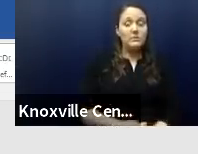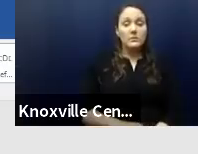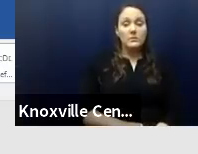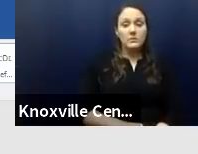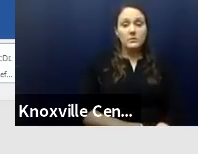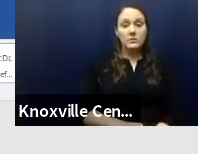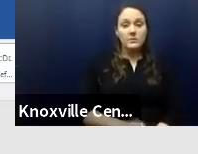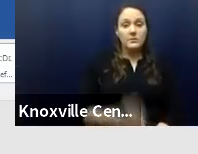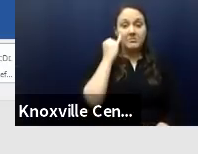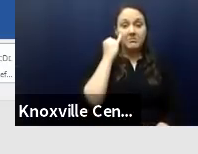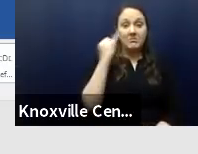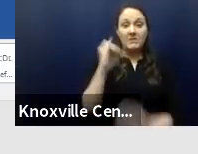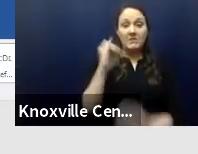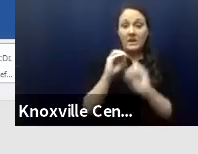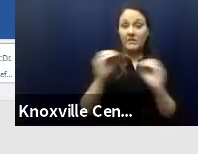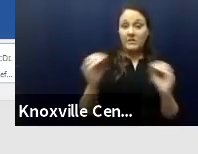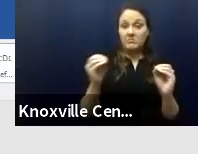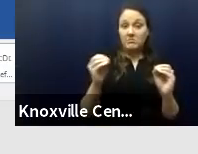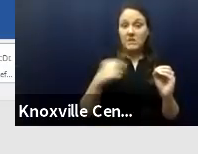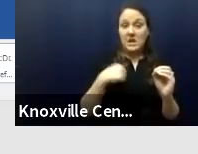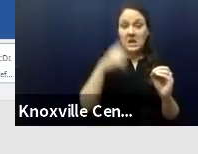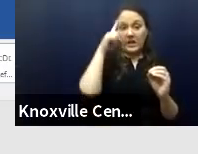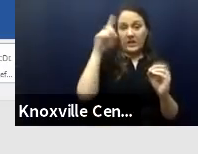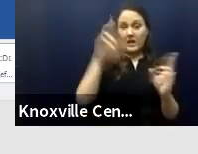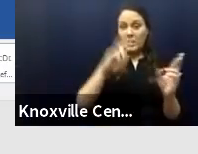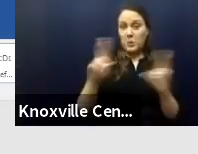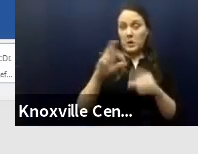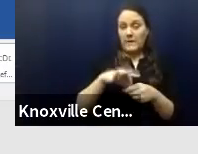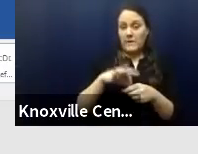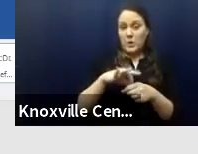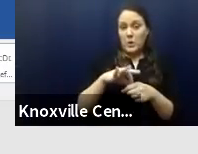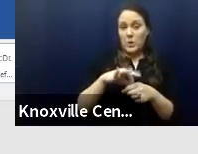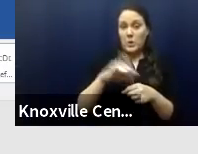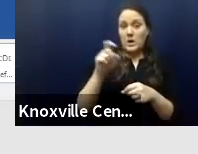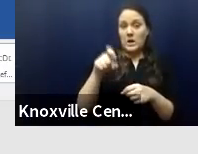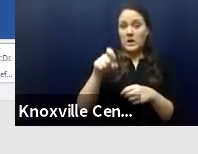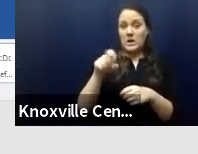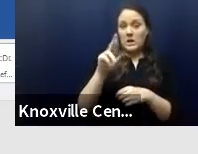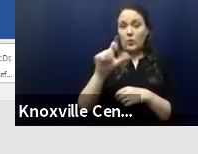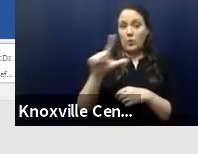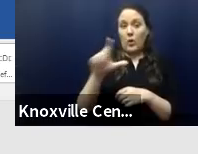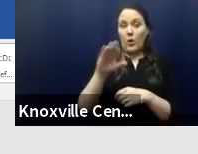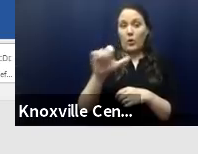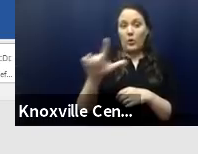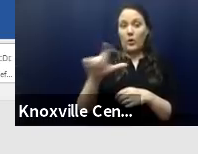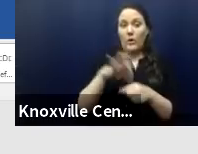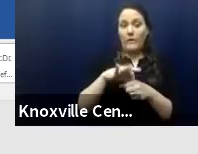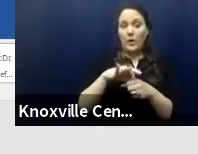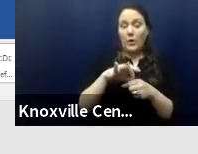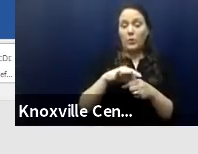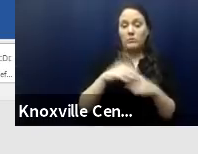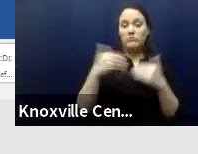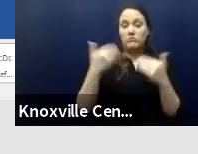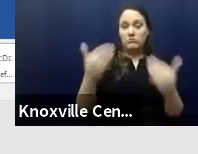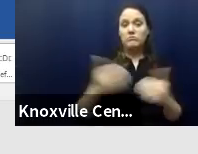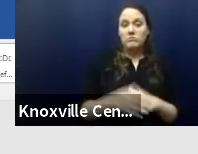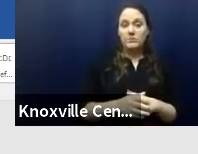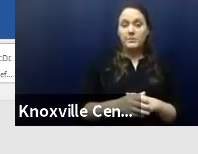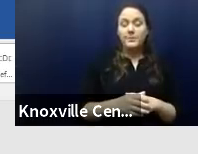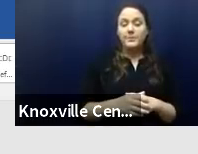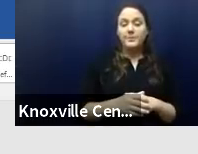If not, I sense we're ready for a vote, and we'll need a roll call vote on this. So Nora, if you'll go through the roll call, please.